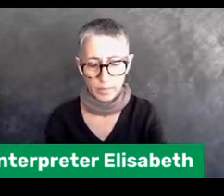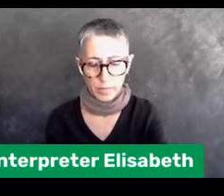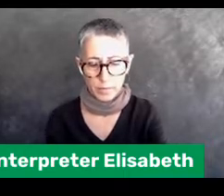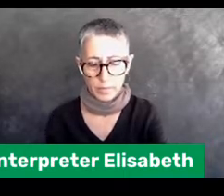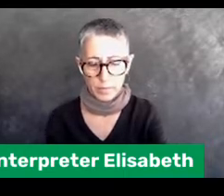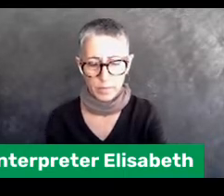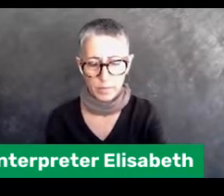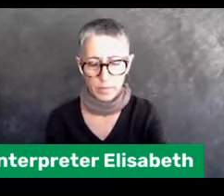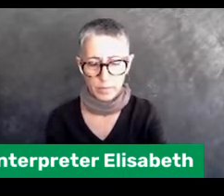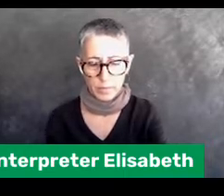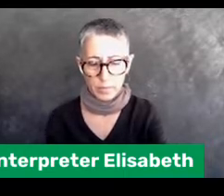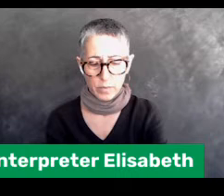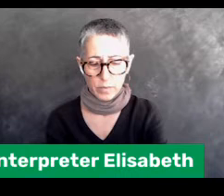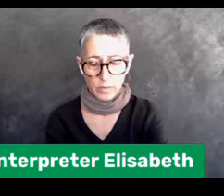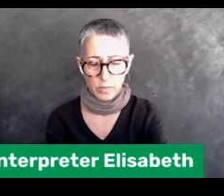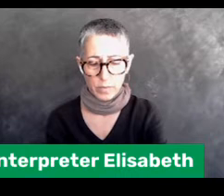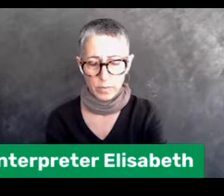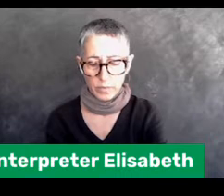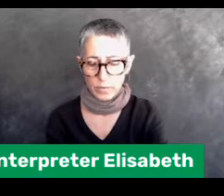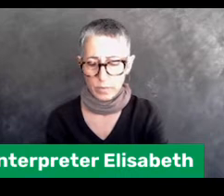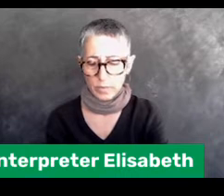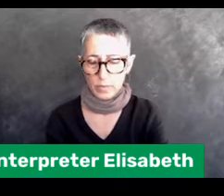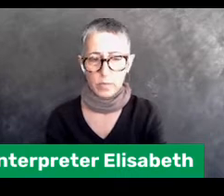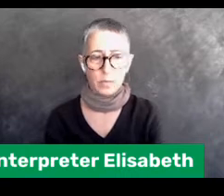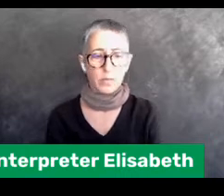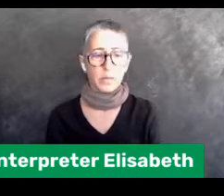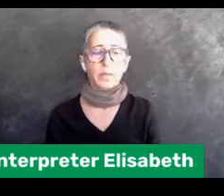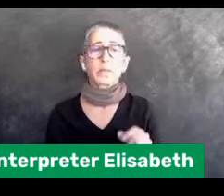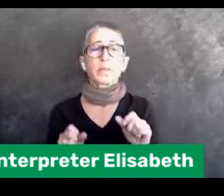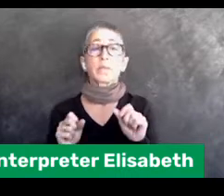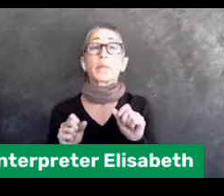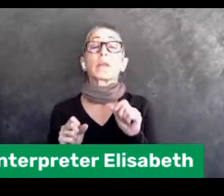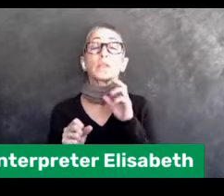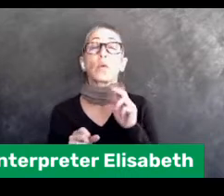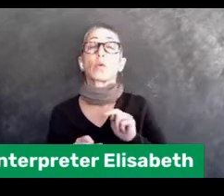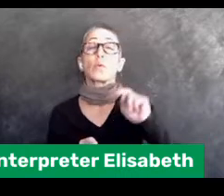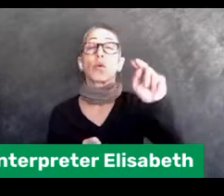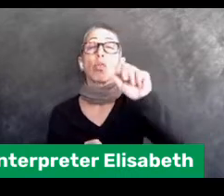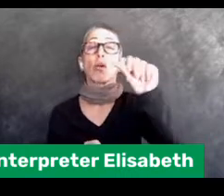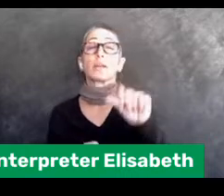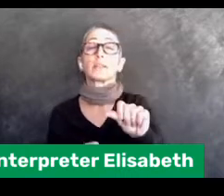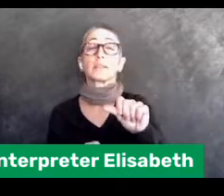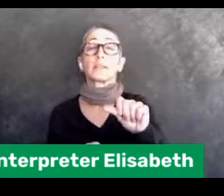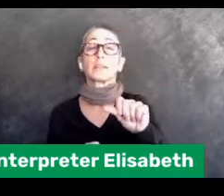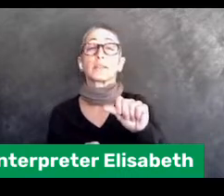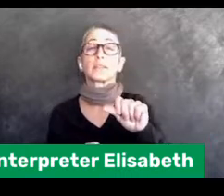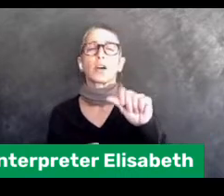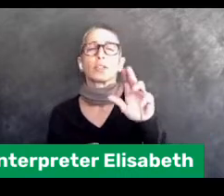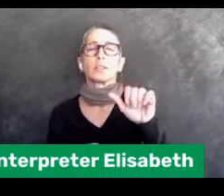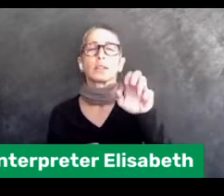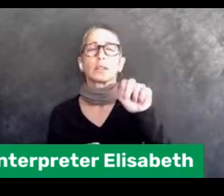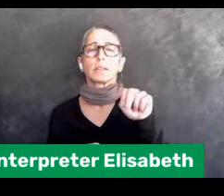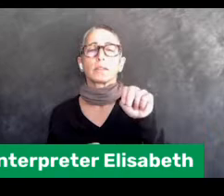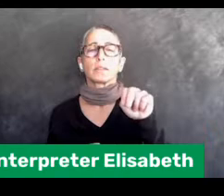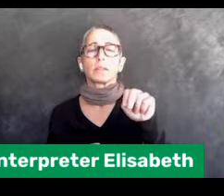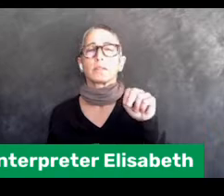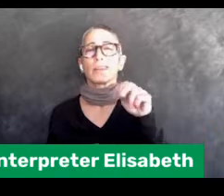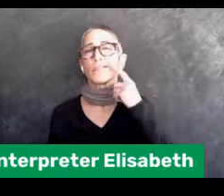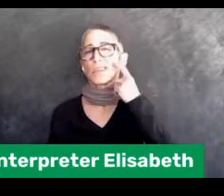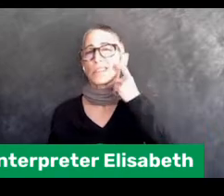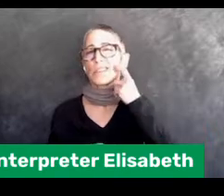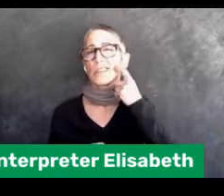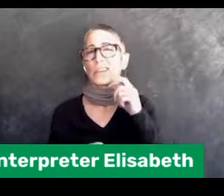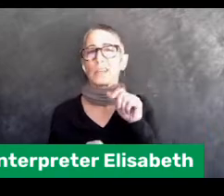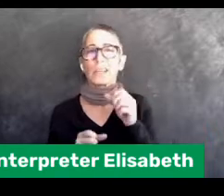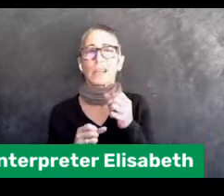So we have a decent amount of grocery stores from the North Austin neighborhood, but with the recent closure of Save a Lot on North